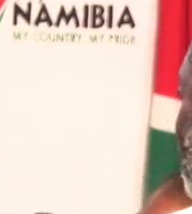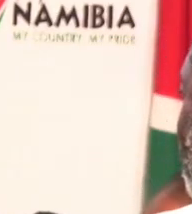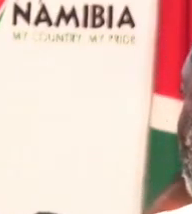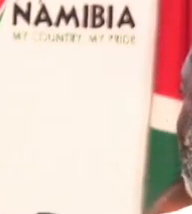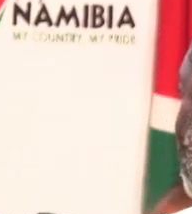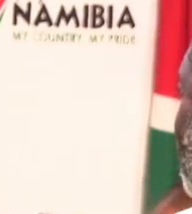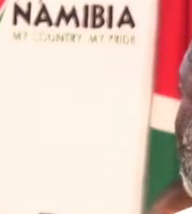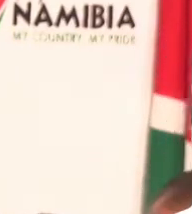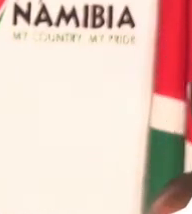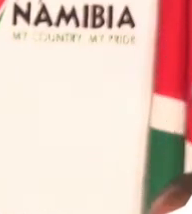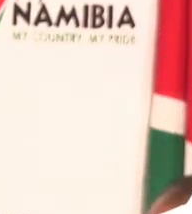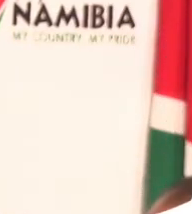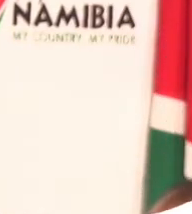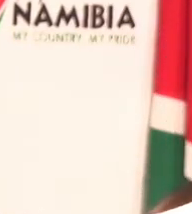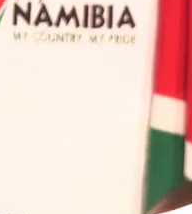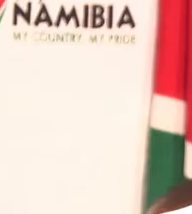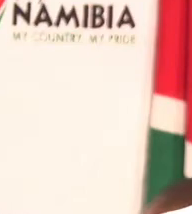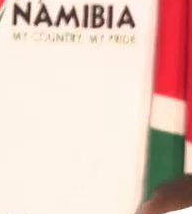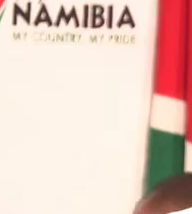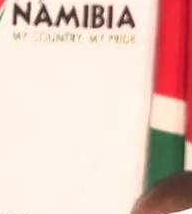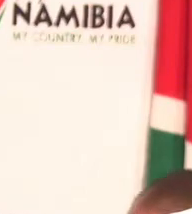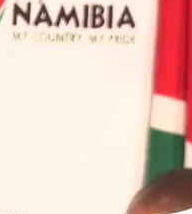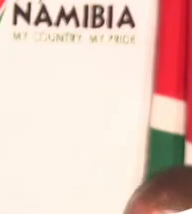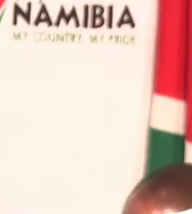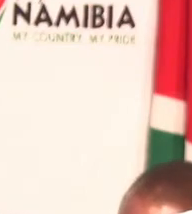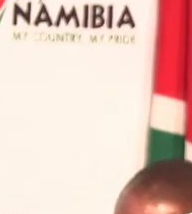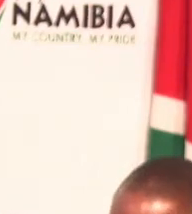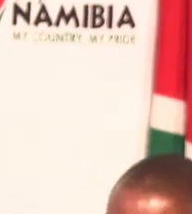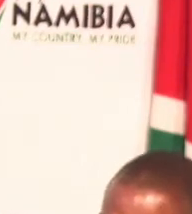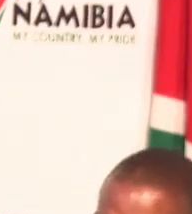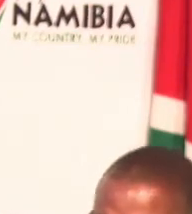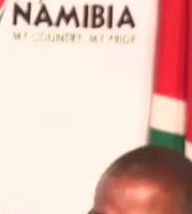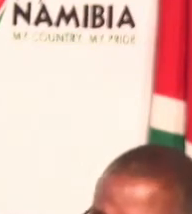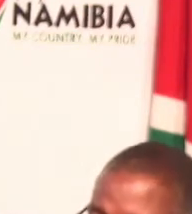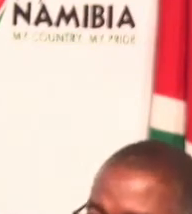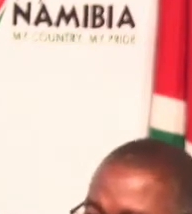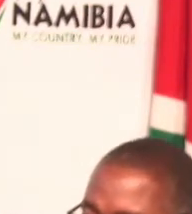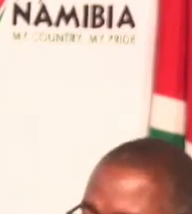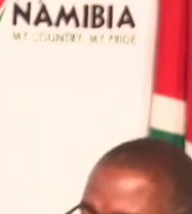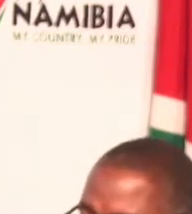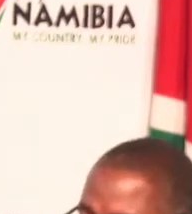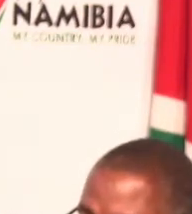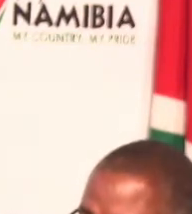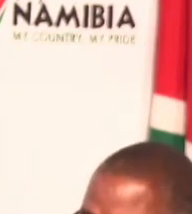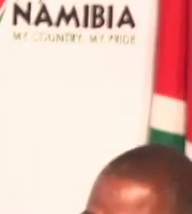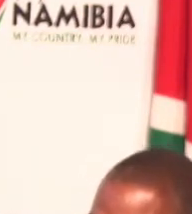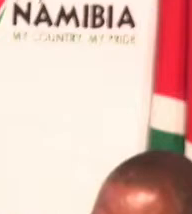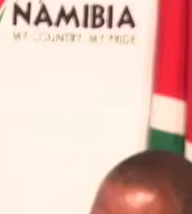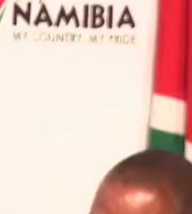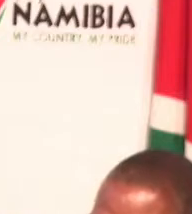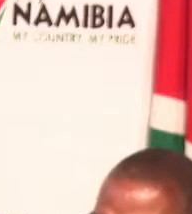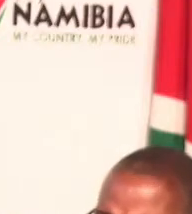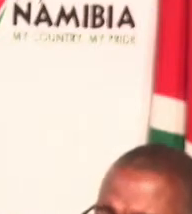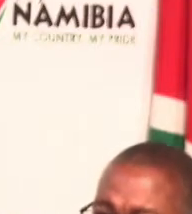the infrastructure preparedness of the ministry, saying they feel they are in good shape, but also saying that they